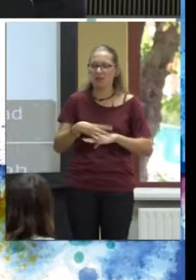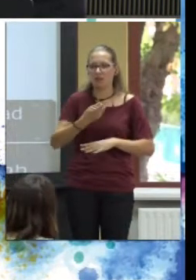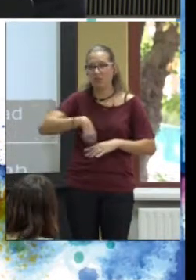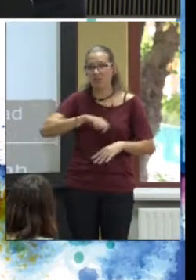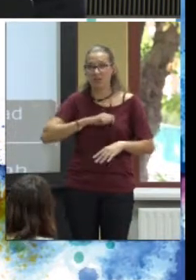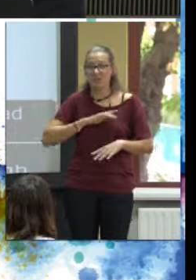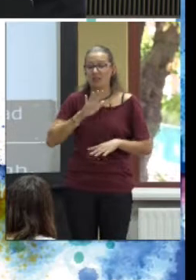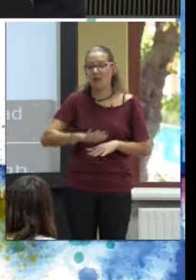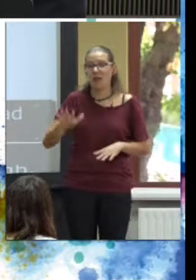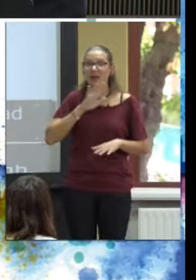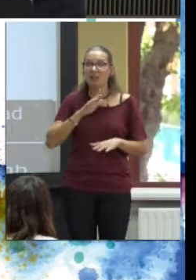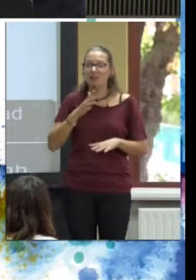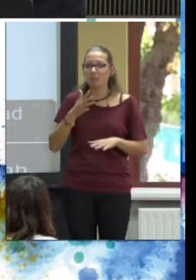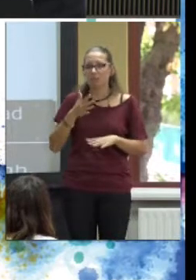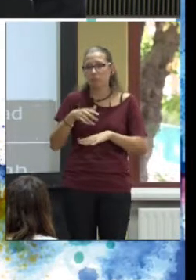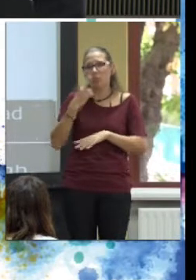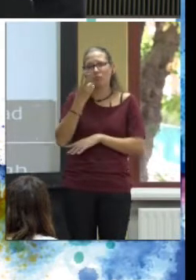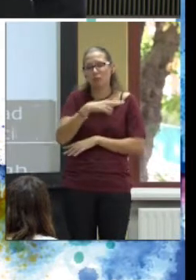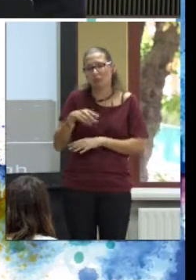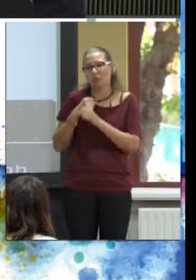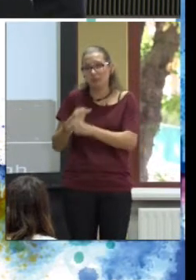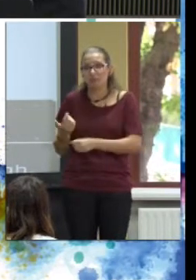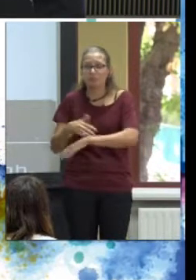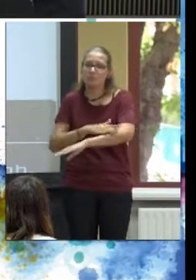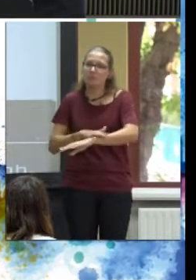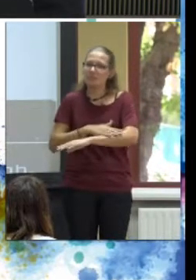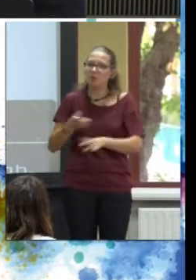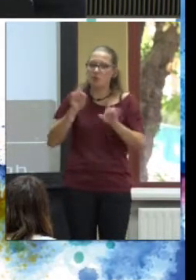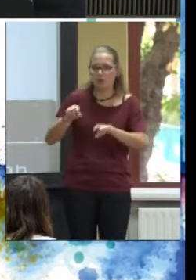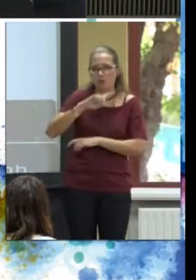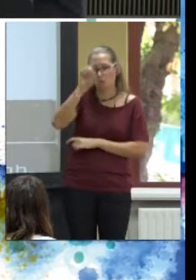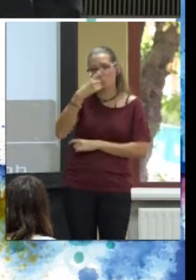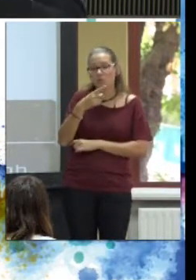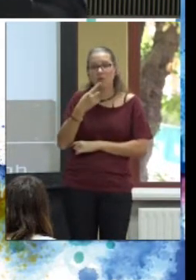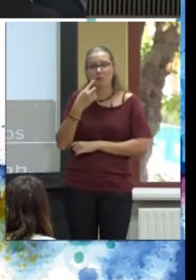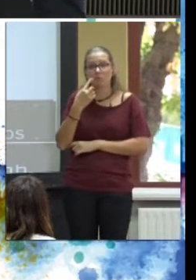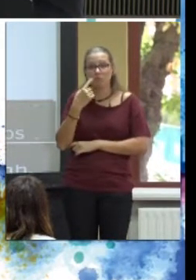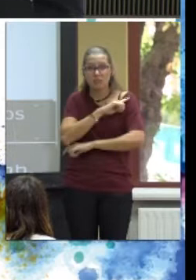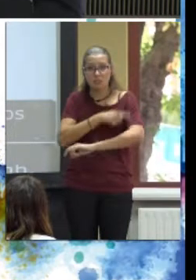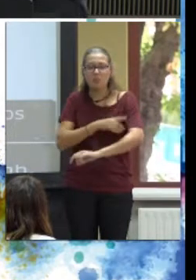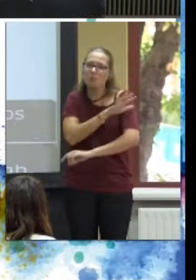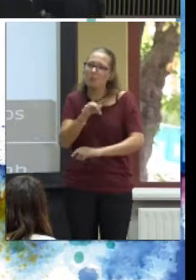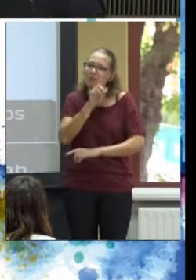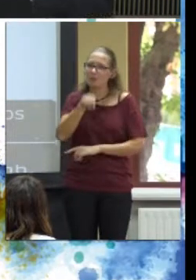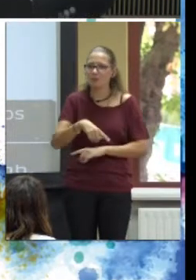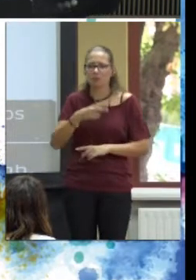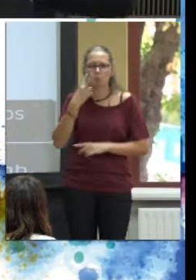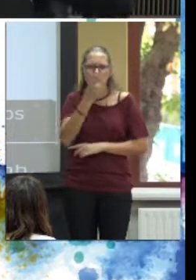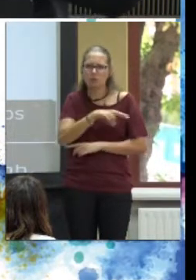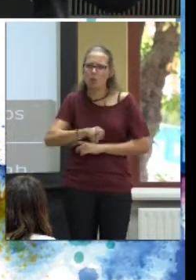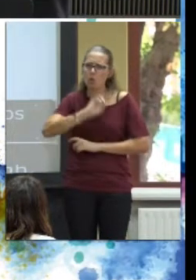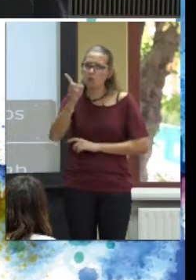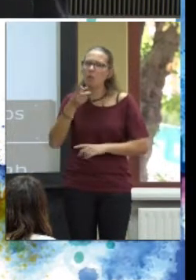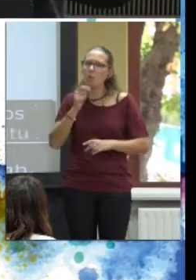indeed, and 5 museums that are part of the state network of museums, and also with